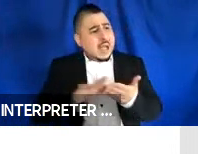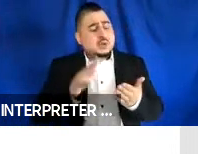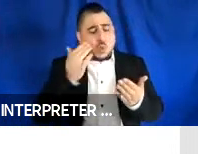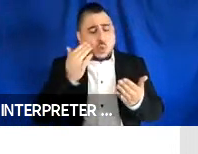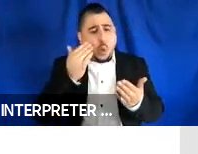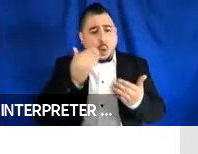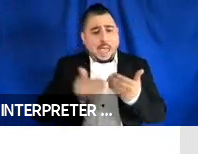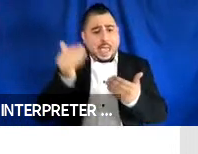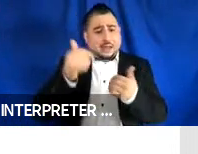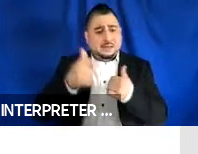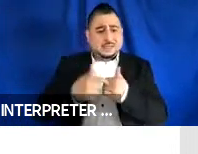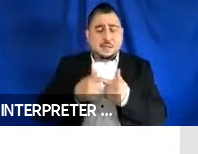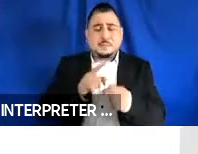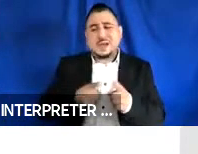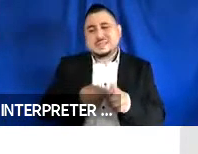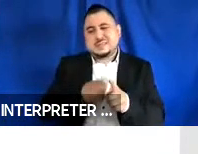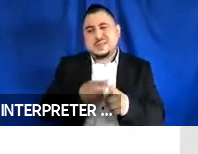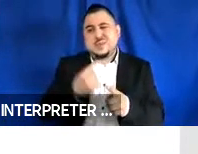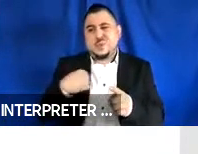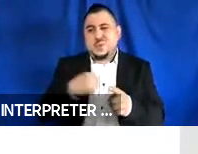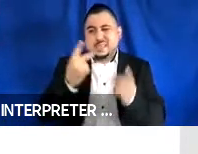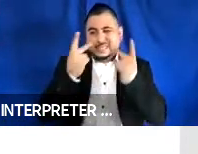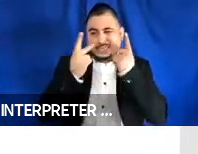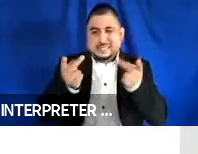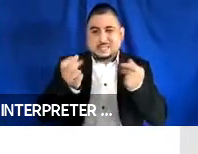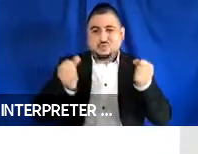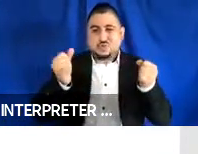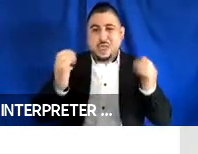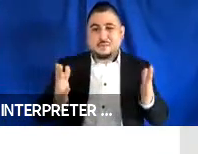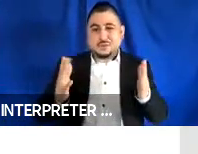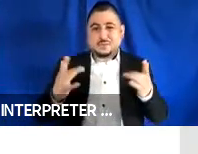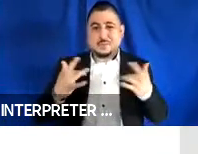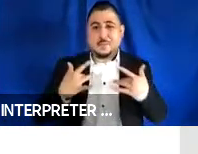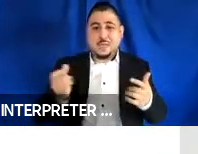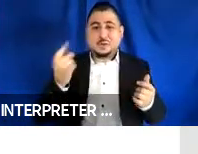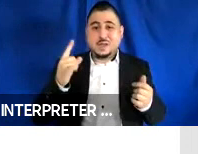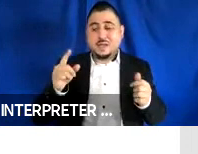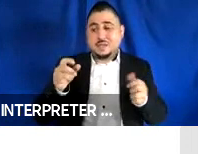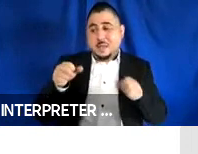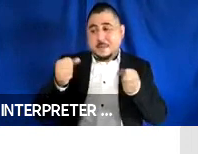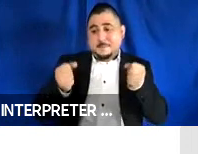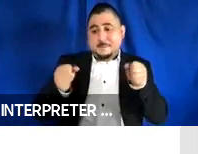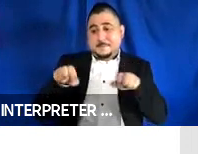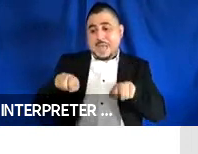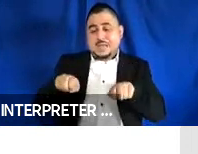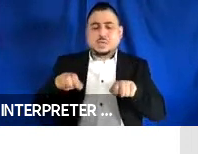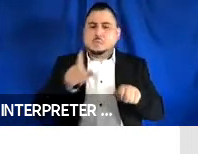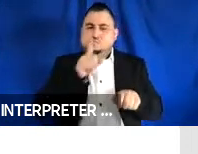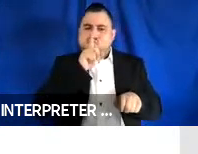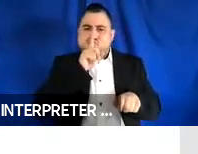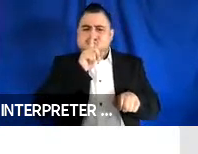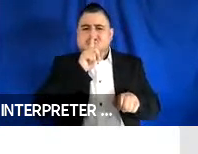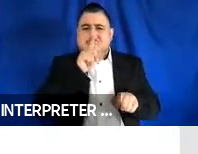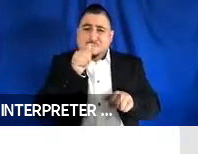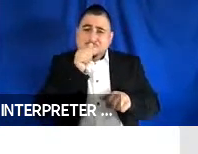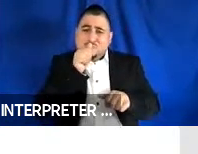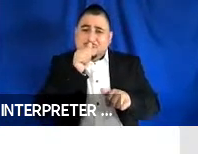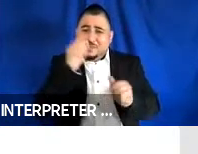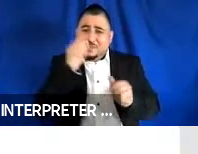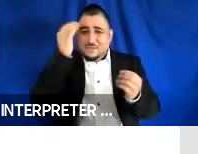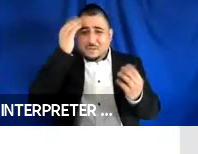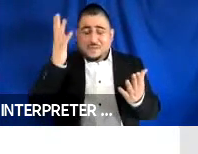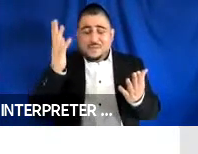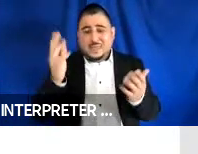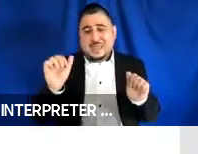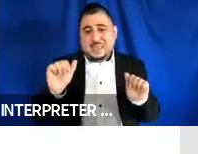time, but we also see that drivers also understand that passengers might not want to disclose this information because they